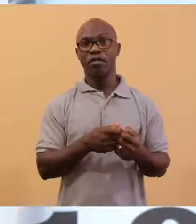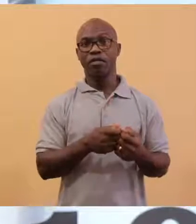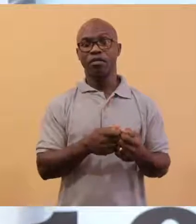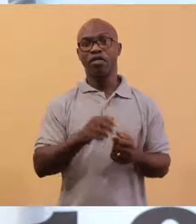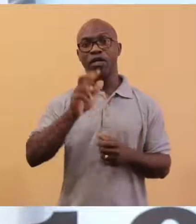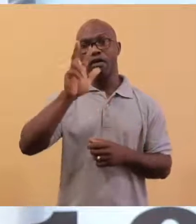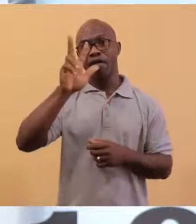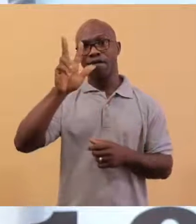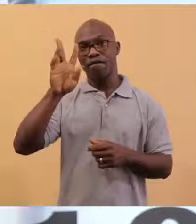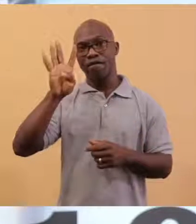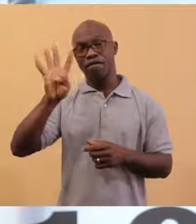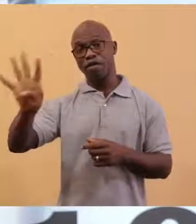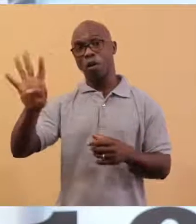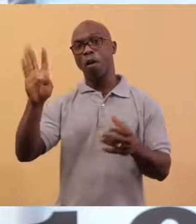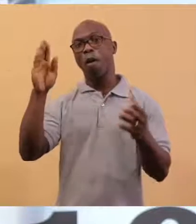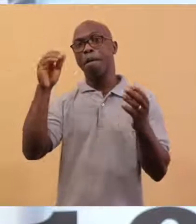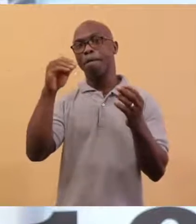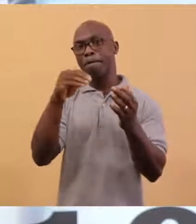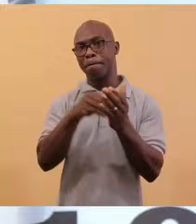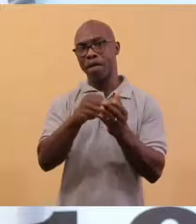is